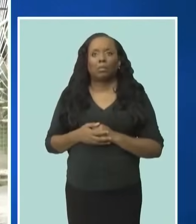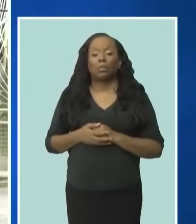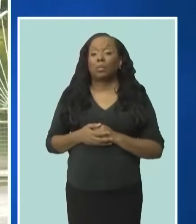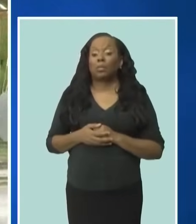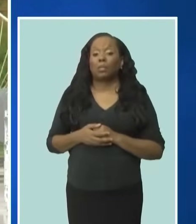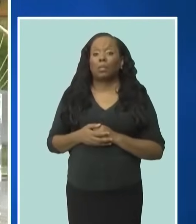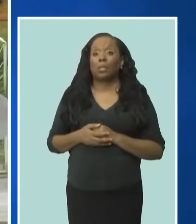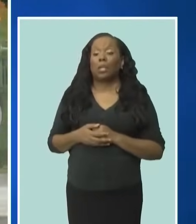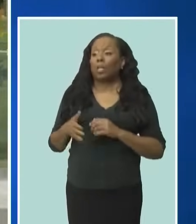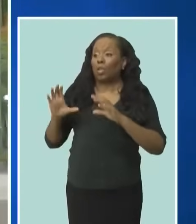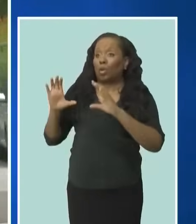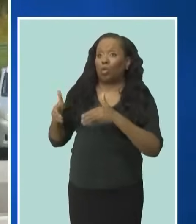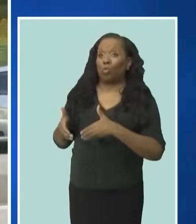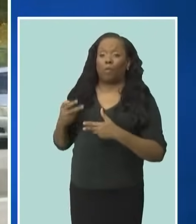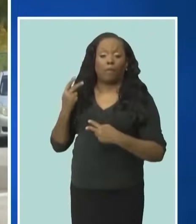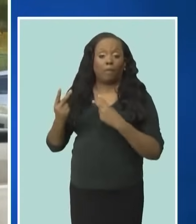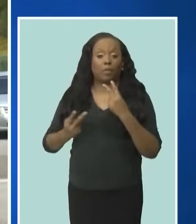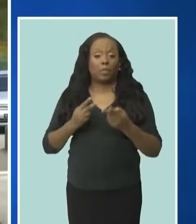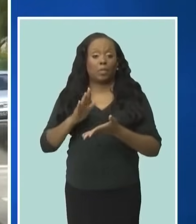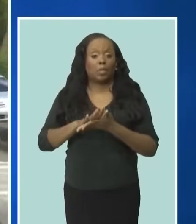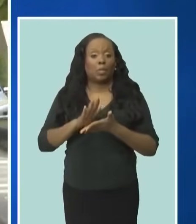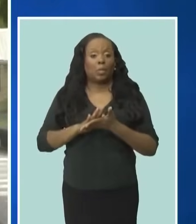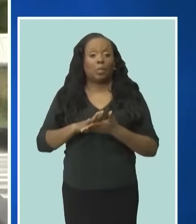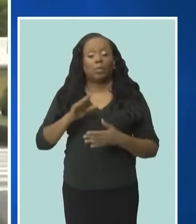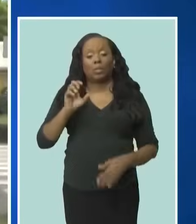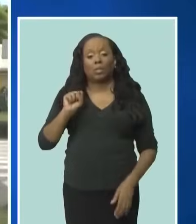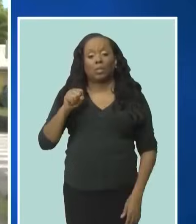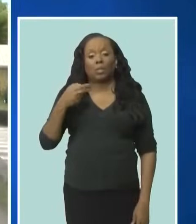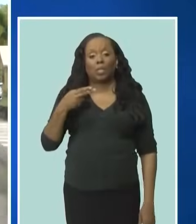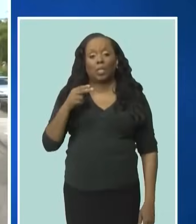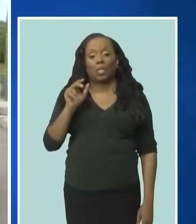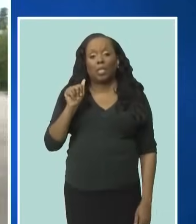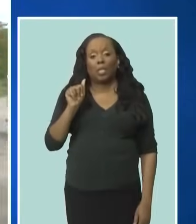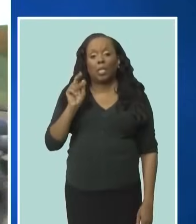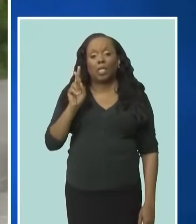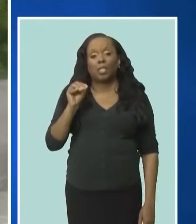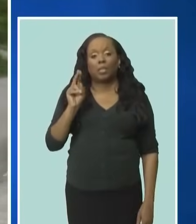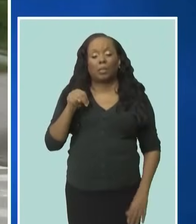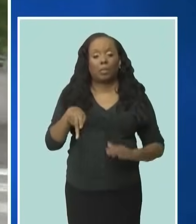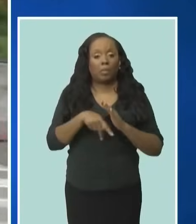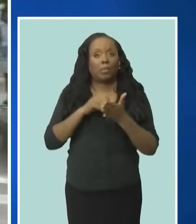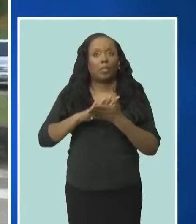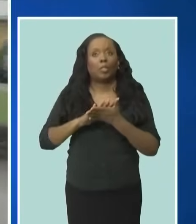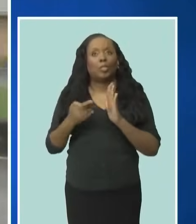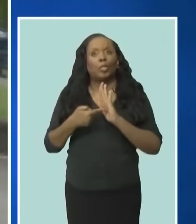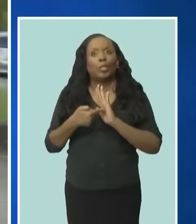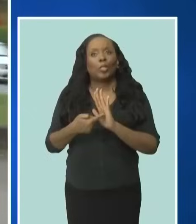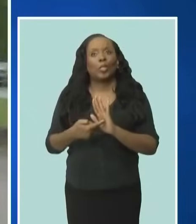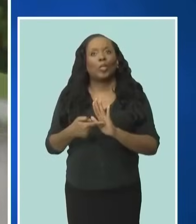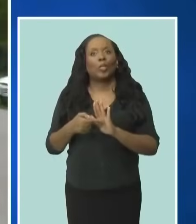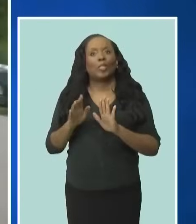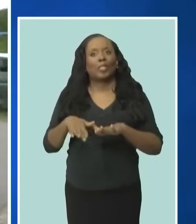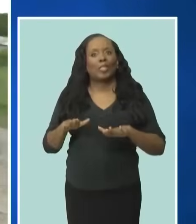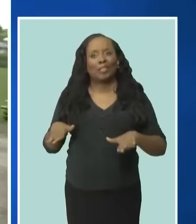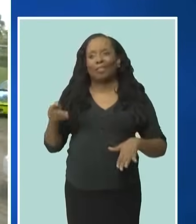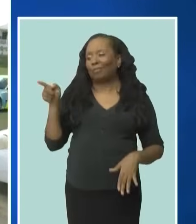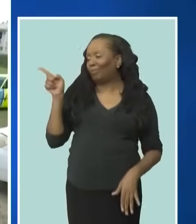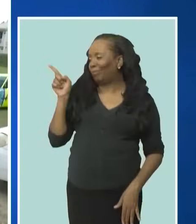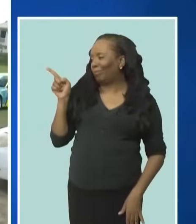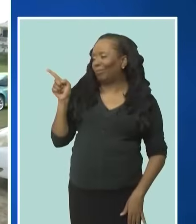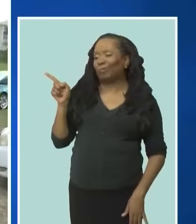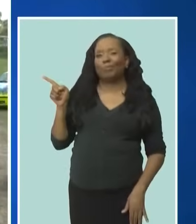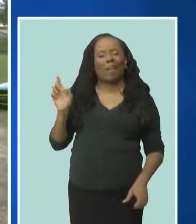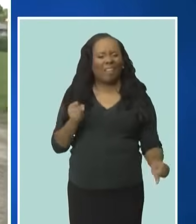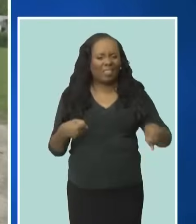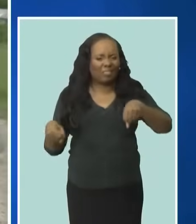to the Sharon Primary School, where he and a group visited the St. Thomas School to give students a treat before the end of term. He says they